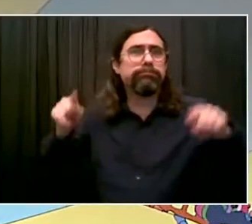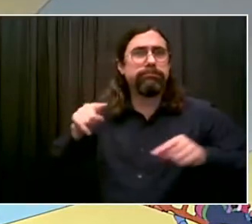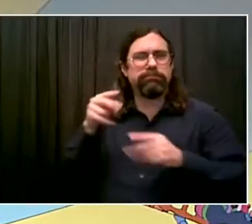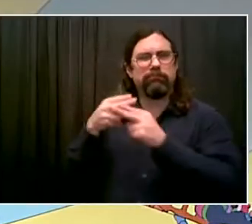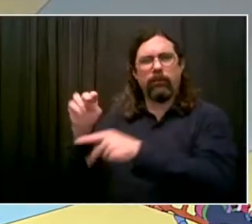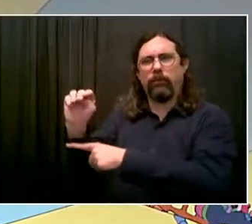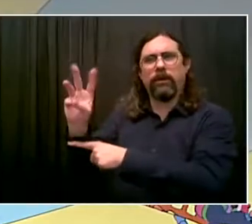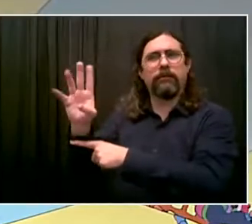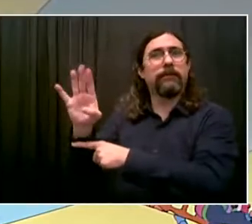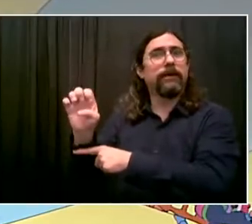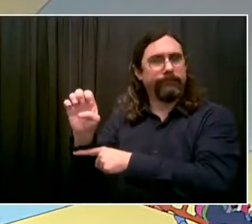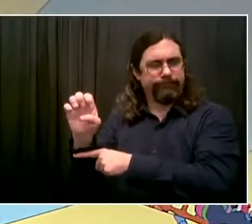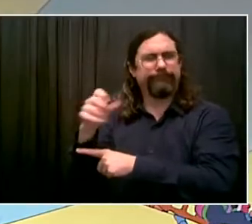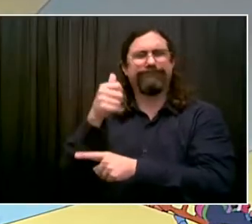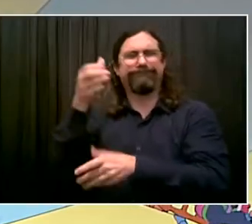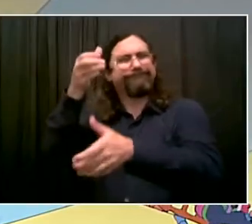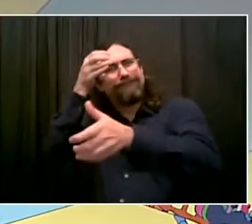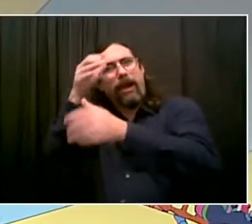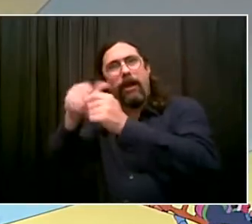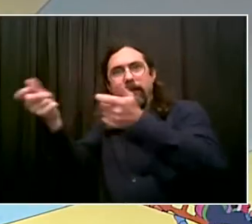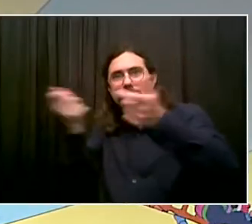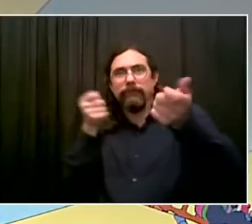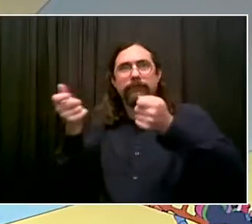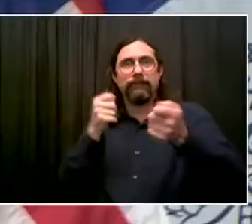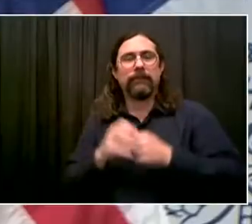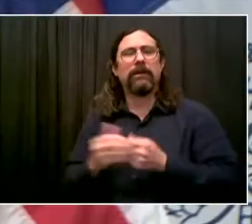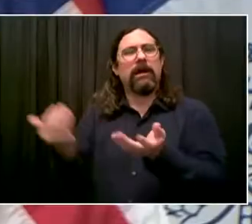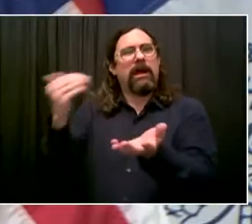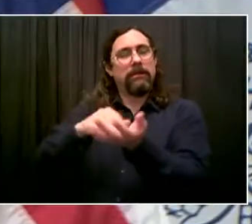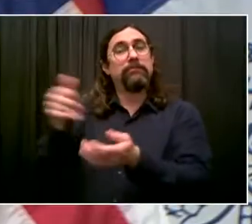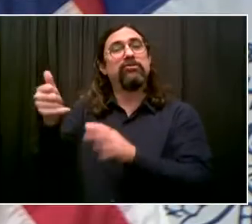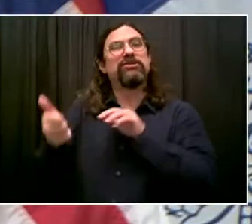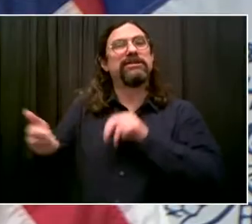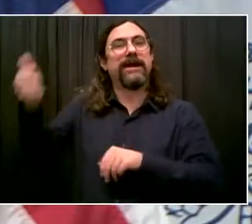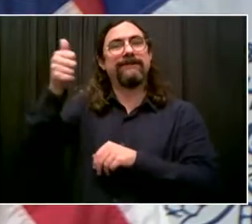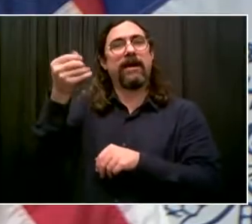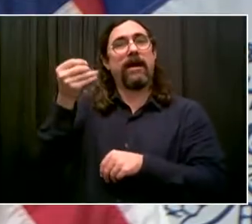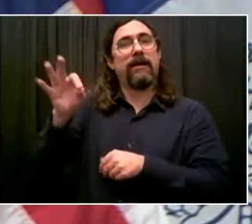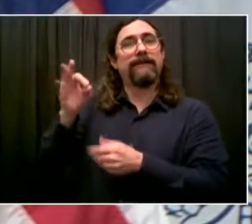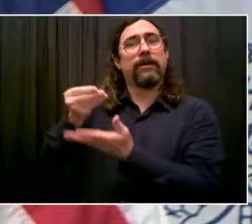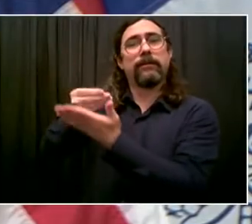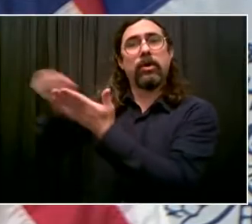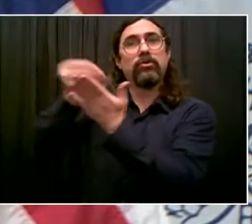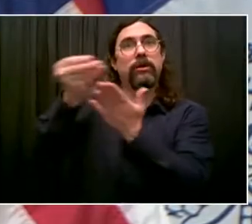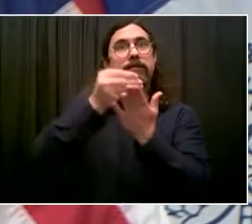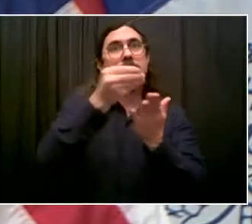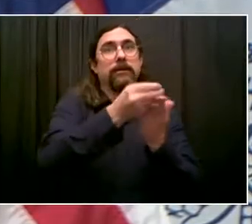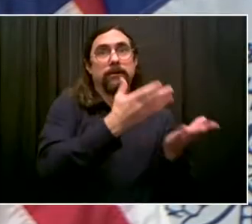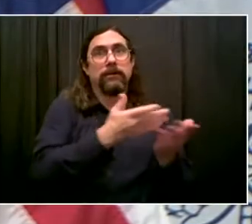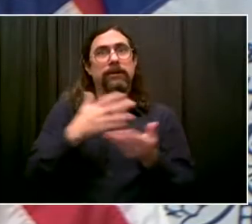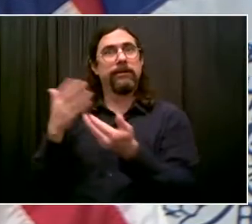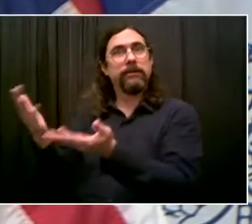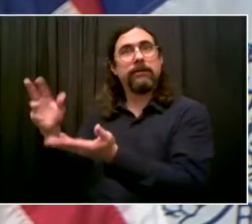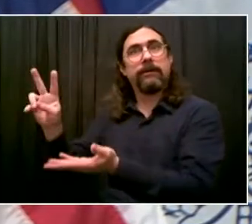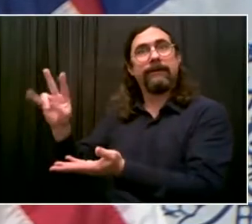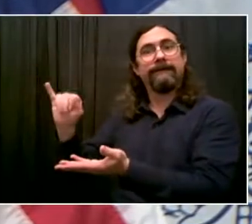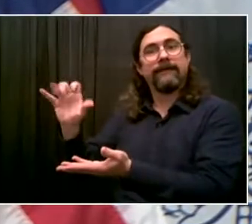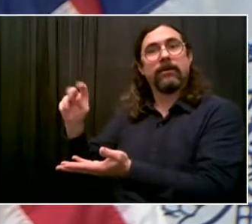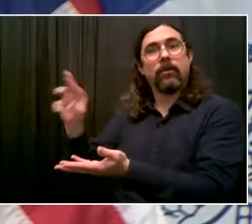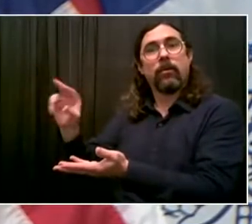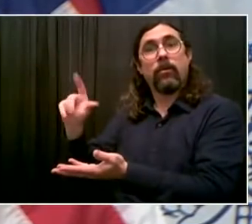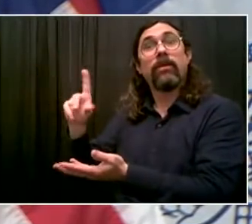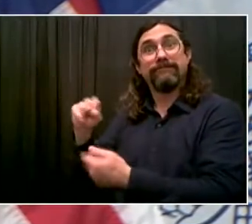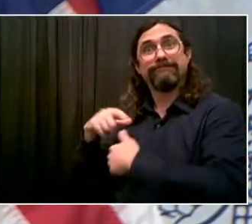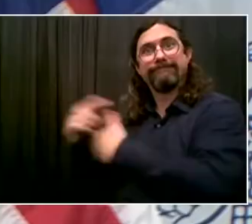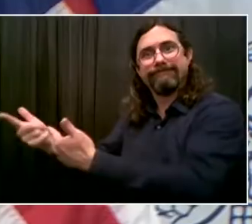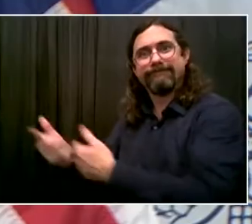Victor Olds. Thank you, sir. I am humbled and honored to take up the mantle of City